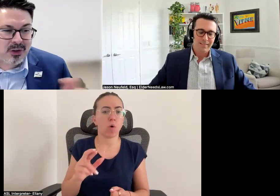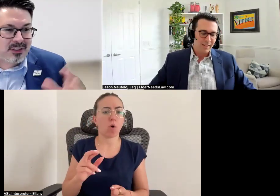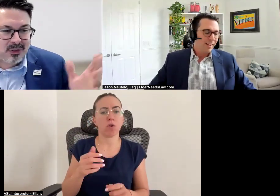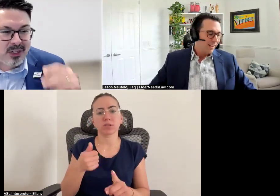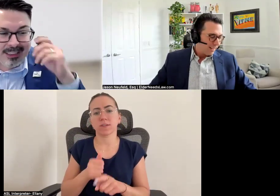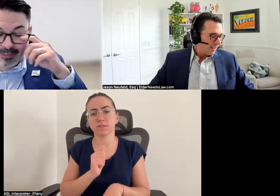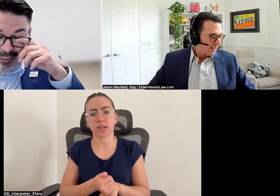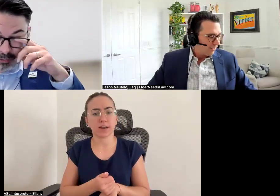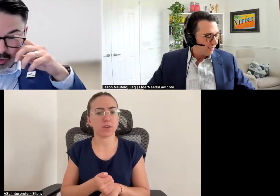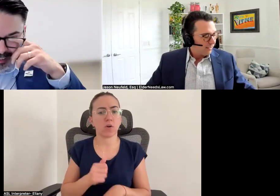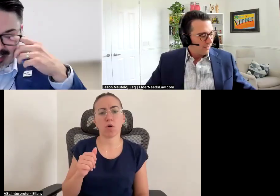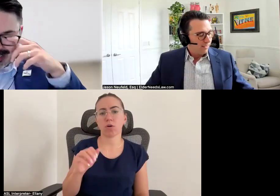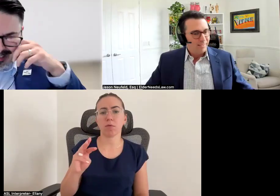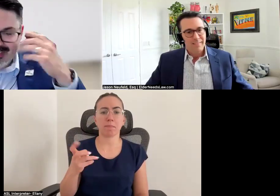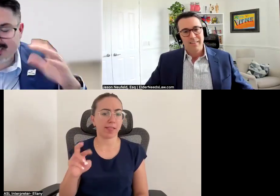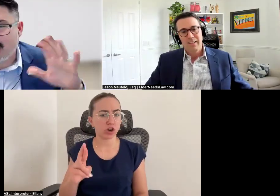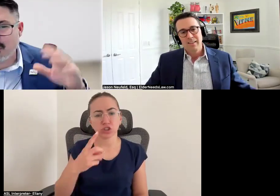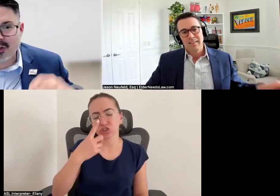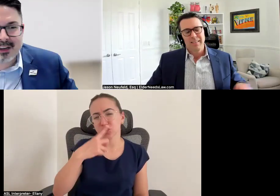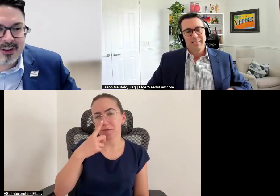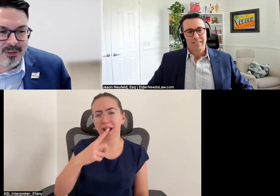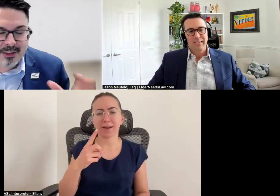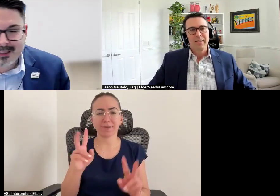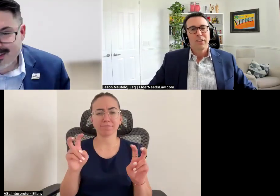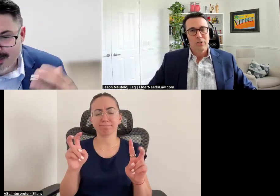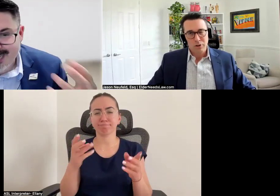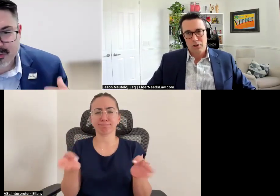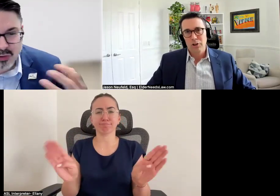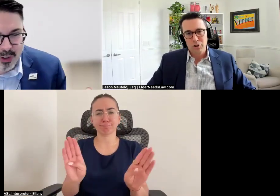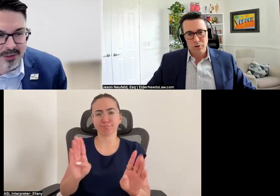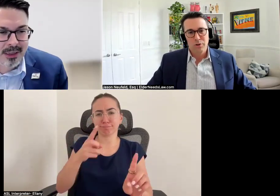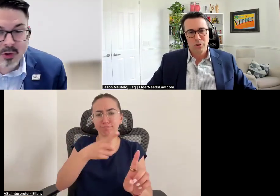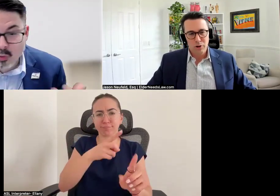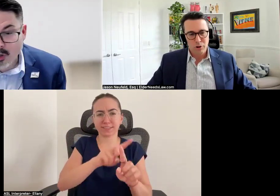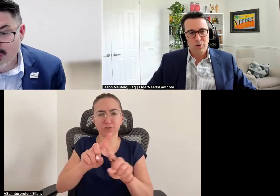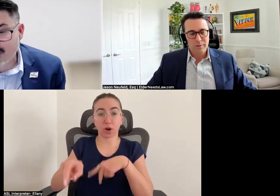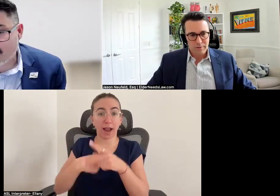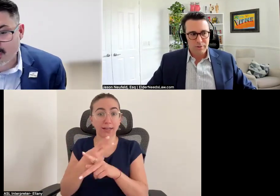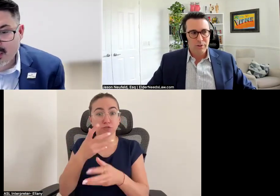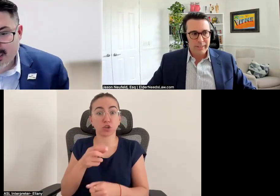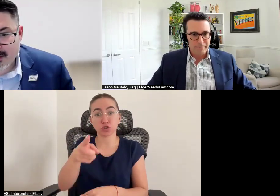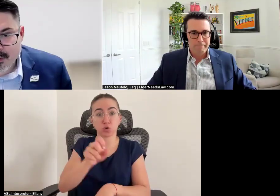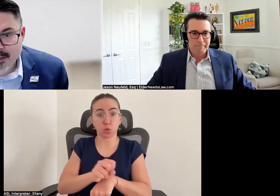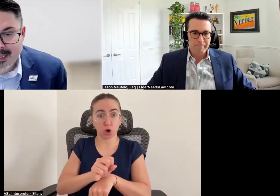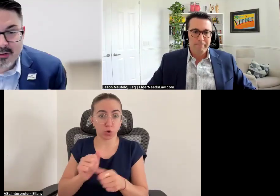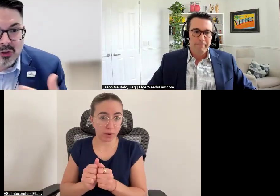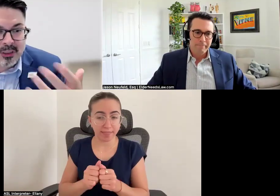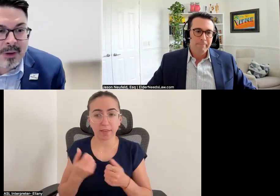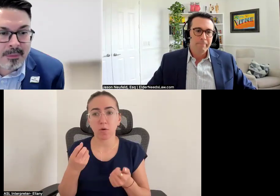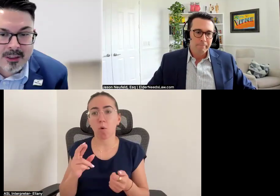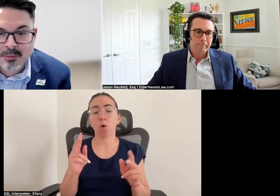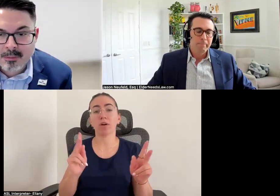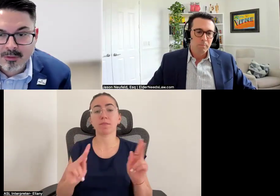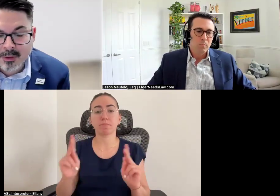Miller trust or these different types of trusts. Can you just give us a bird's eye view of the different kind of trusts that you work with, or individuals in